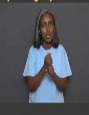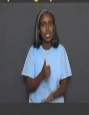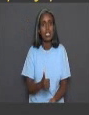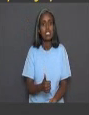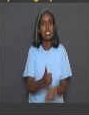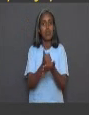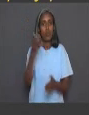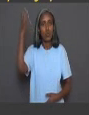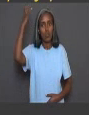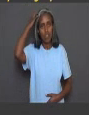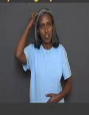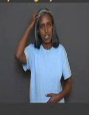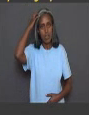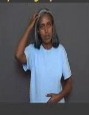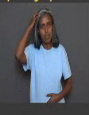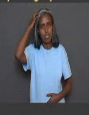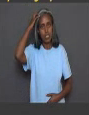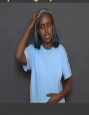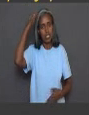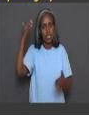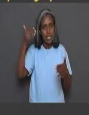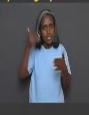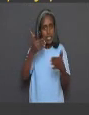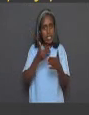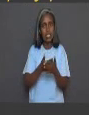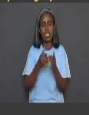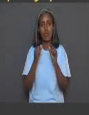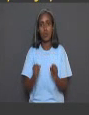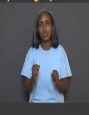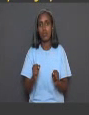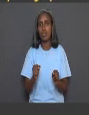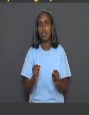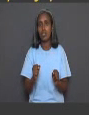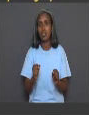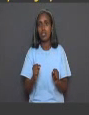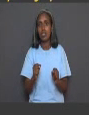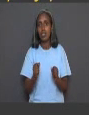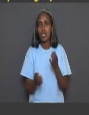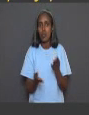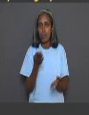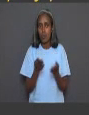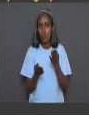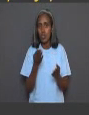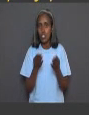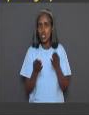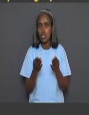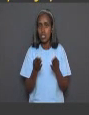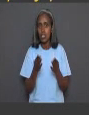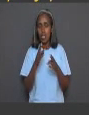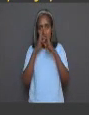the government as nearly as possible, in proportion to their